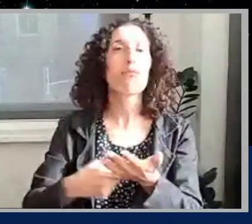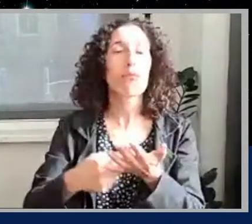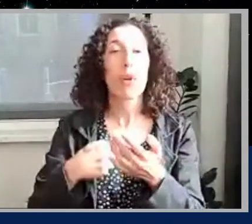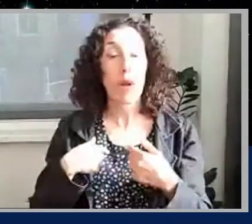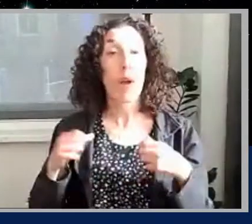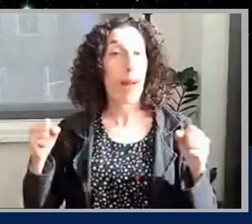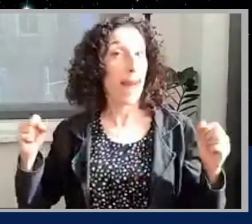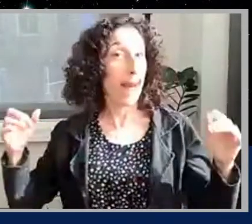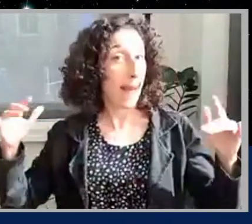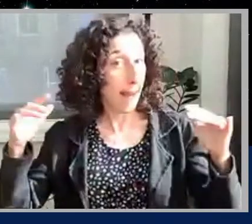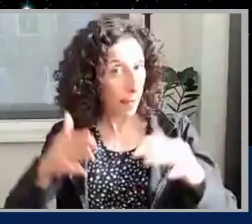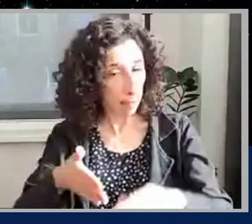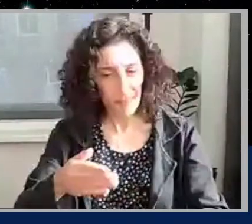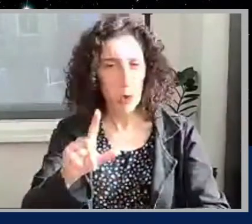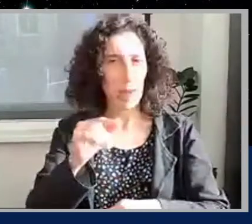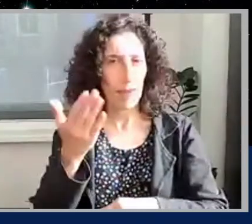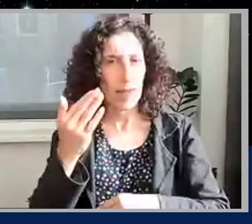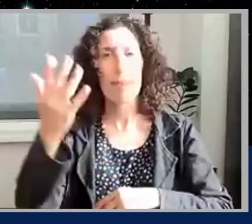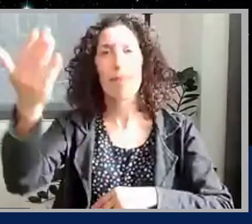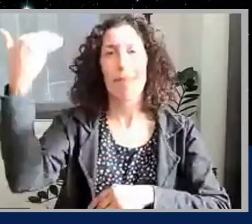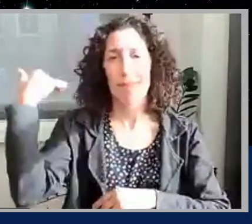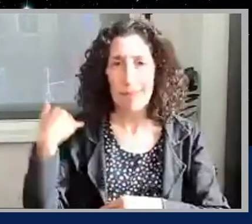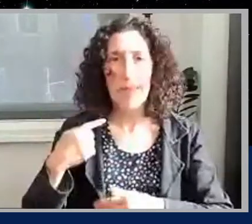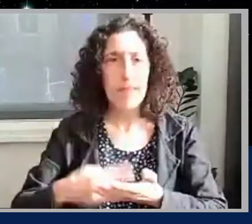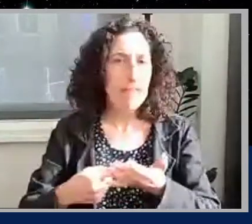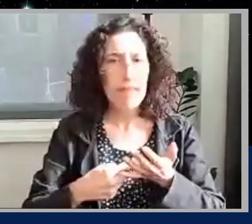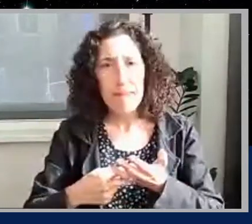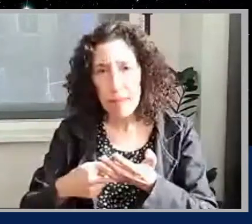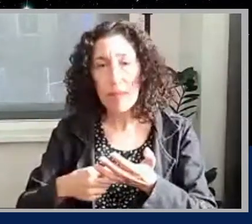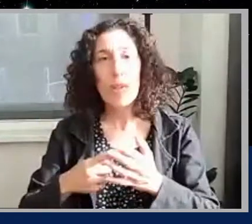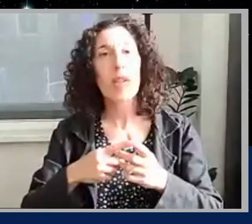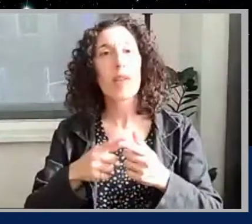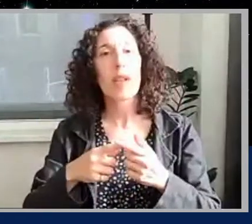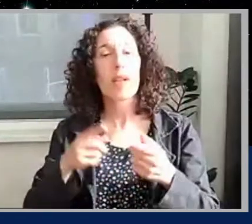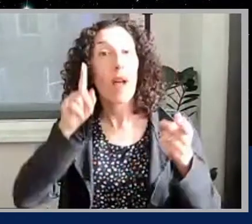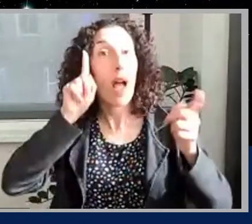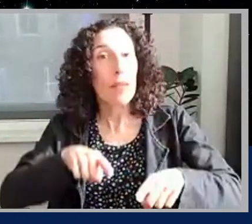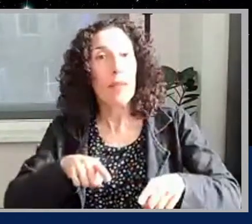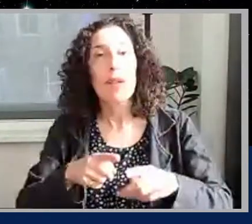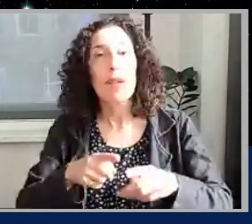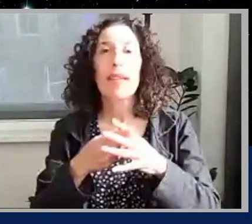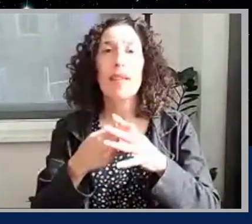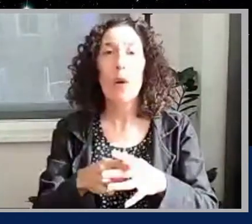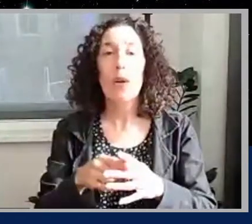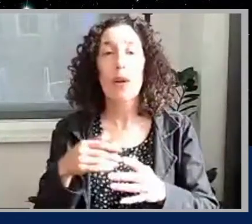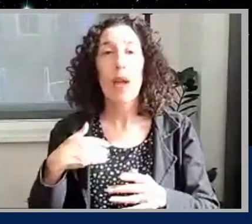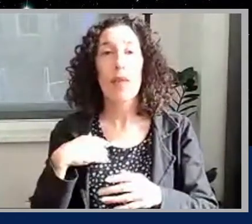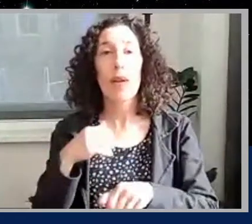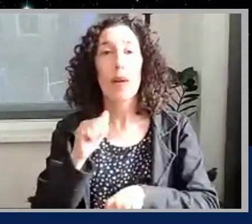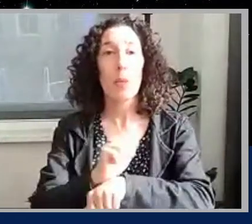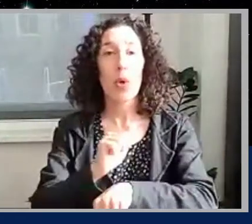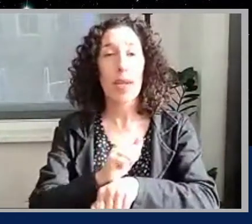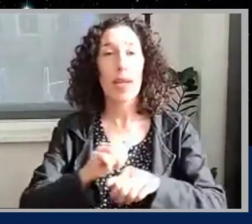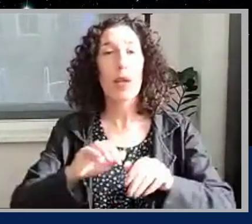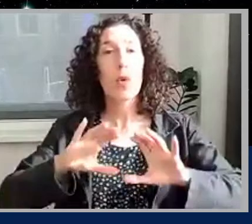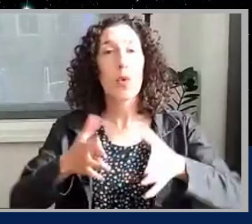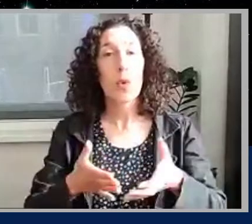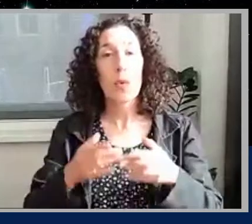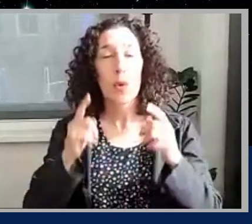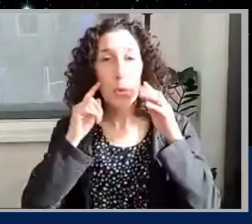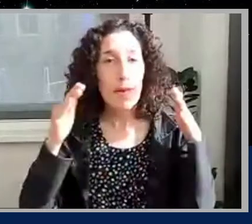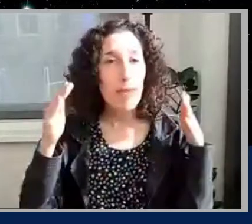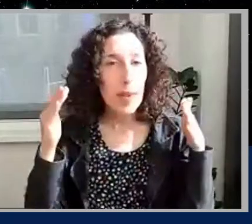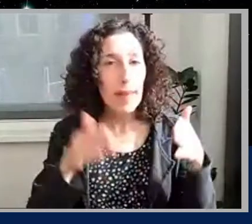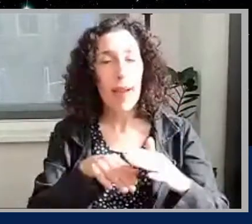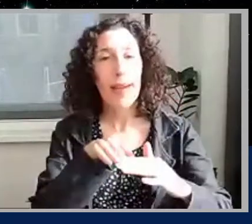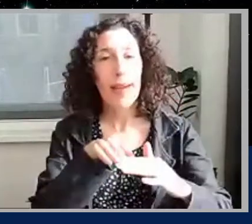passed around a sheet to write email addresses on. It's like, hey, why don't we start this thing? And we noticed that the vast majority